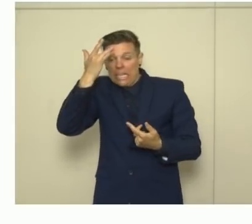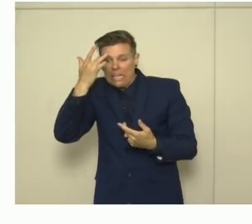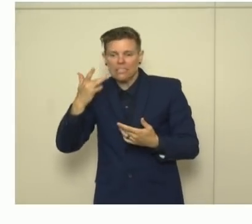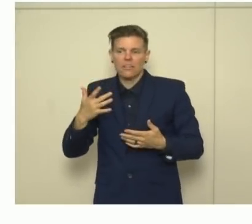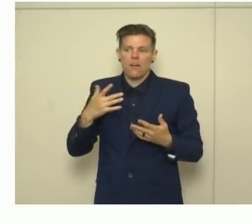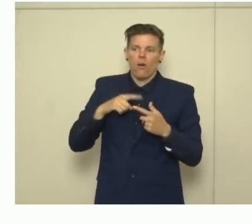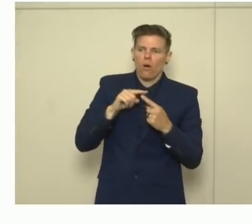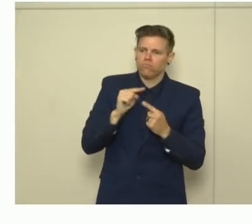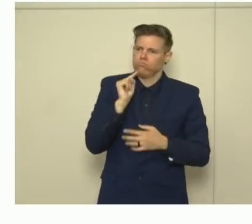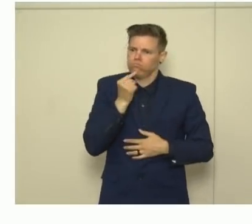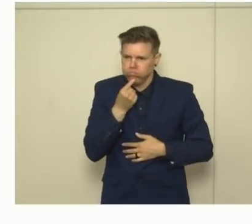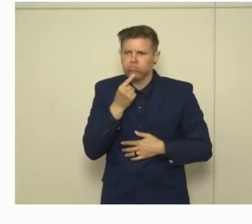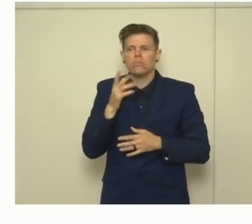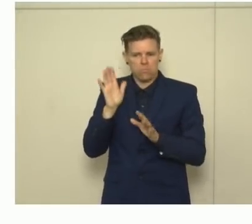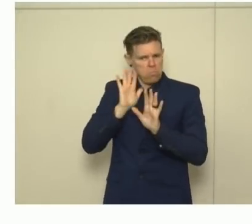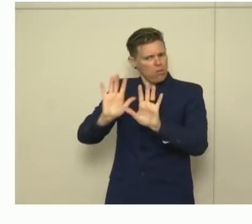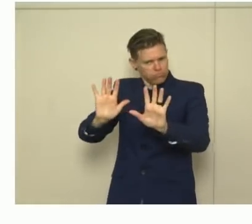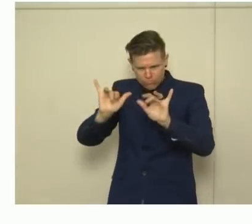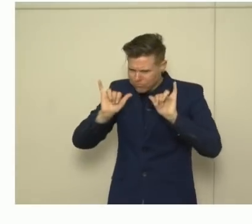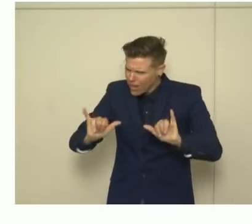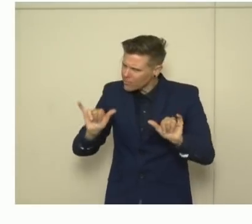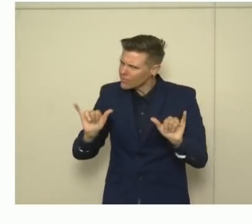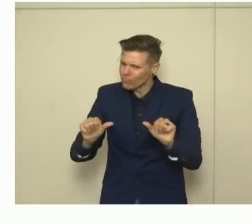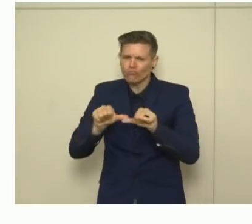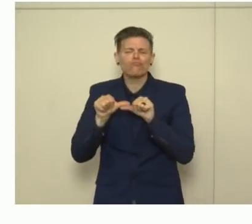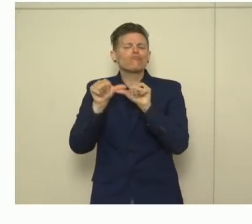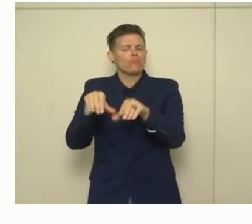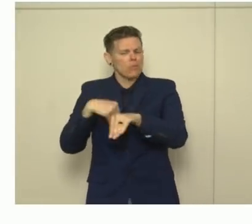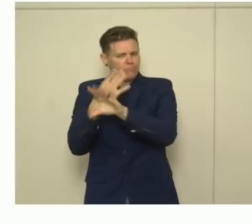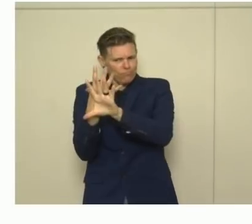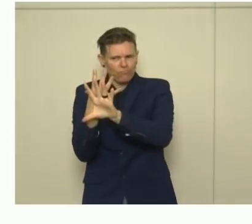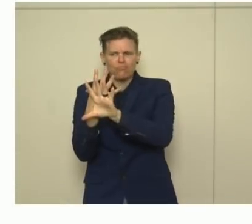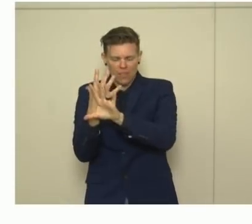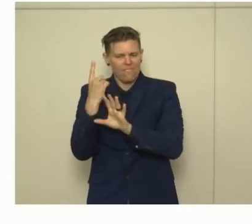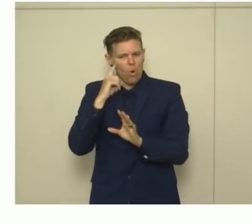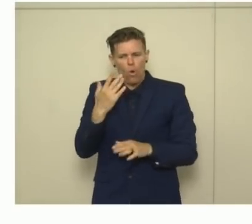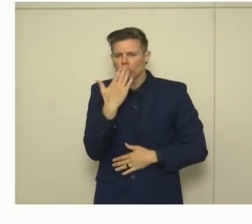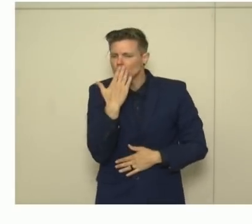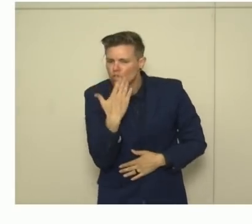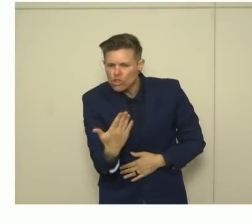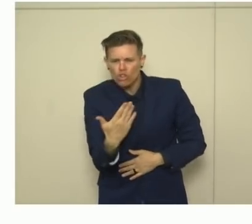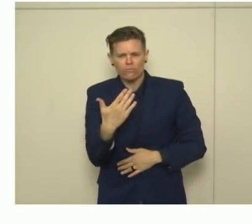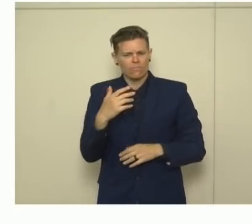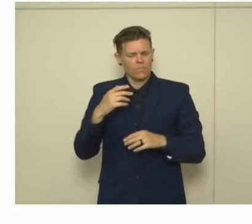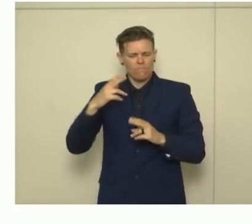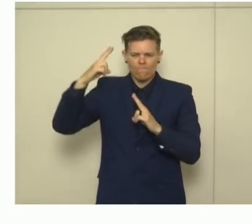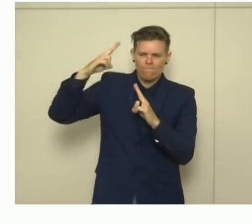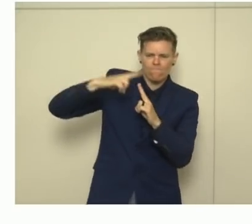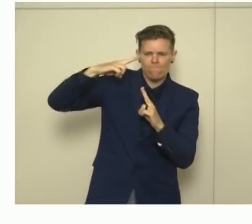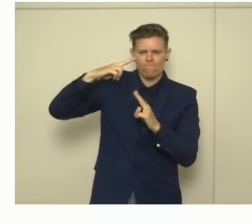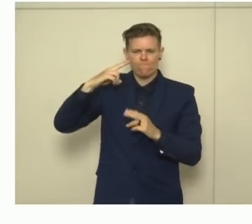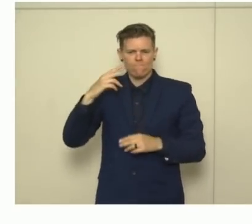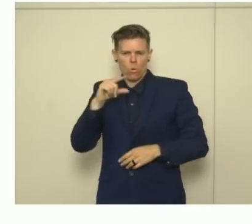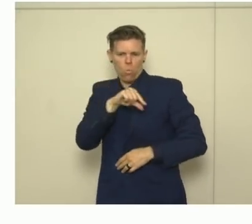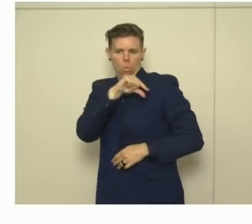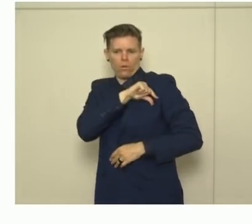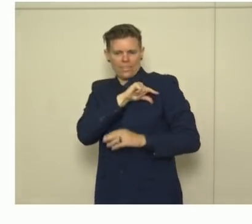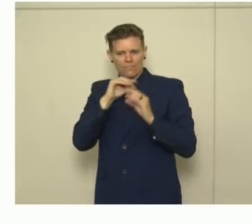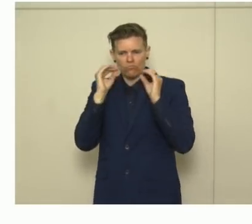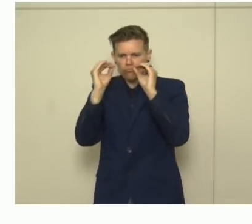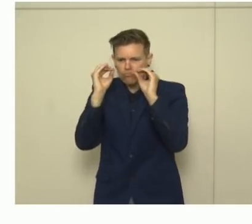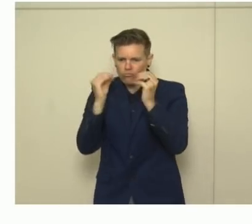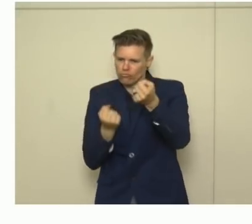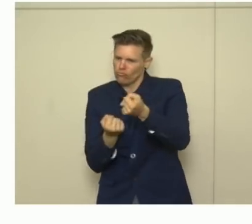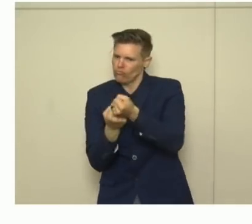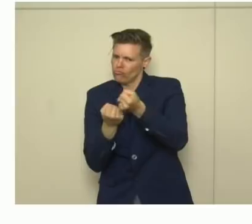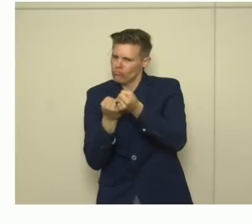an online learning system that they can access with high quality instructional materials and support that goes along with that, so across all charter